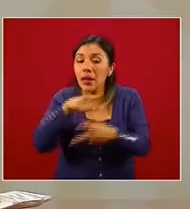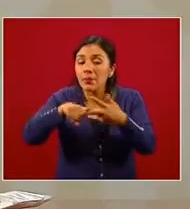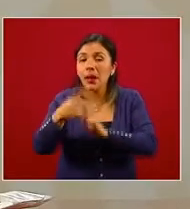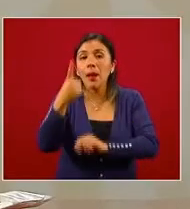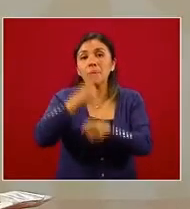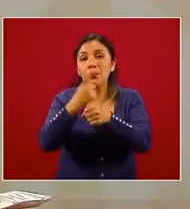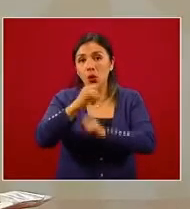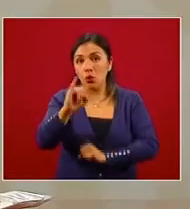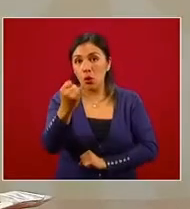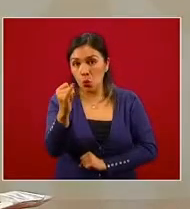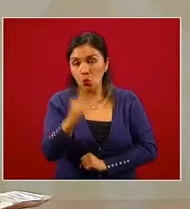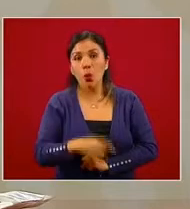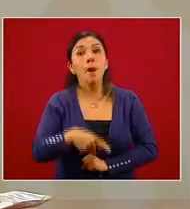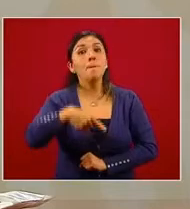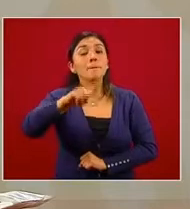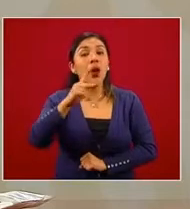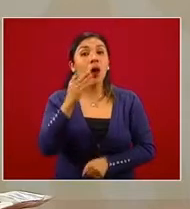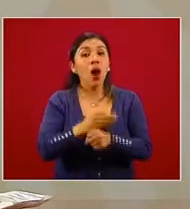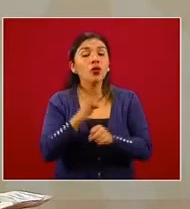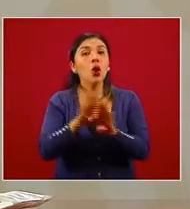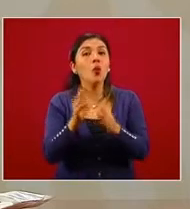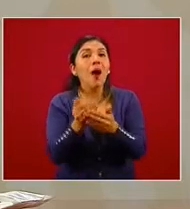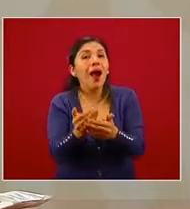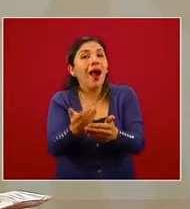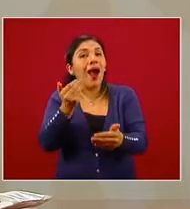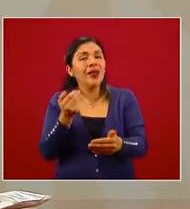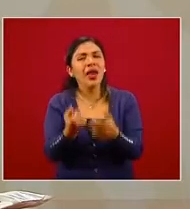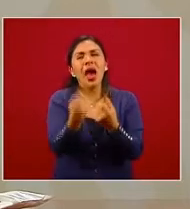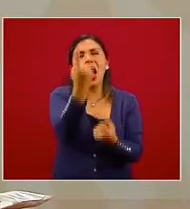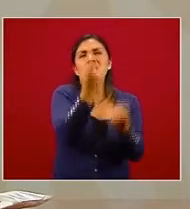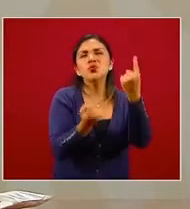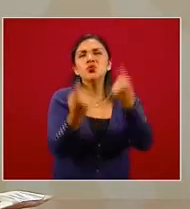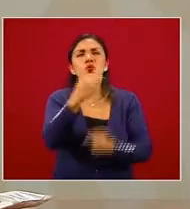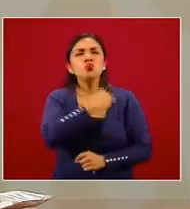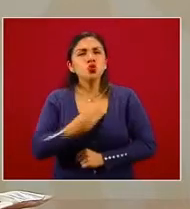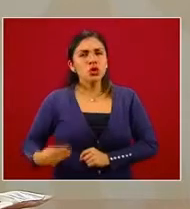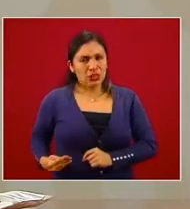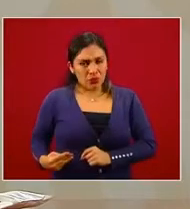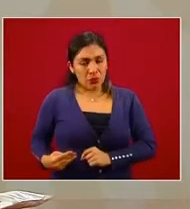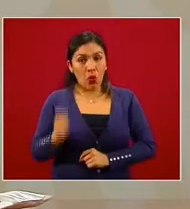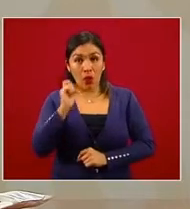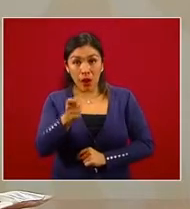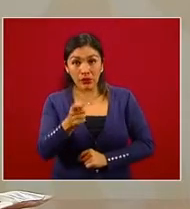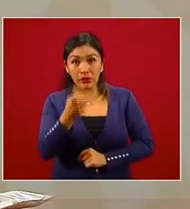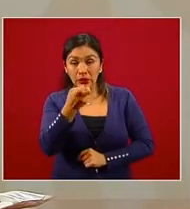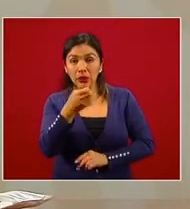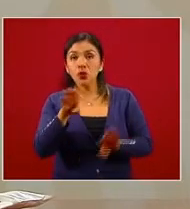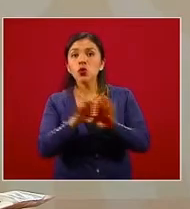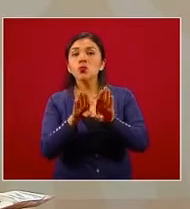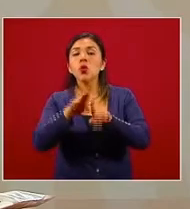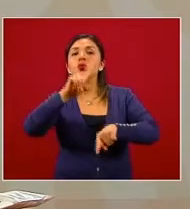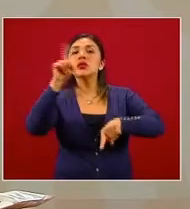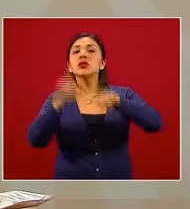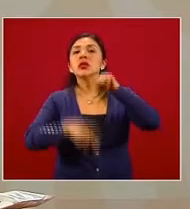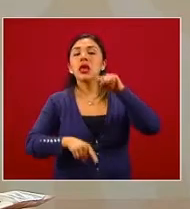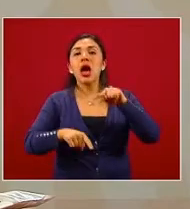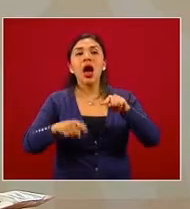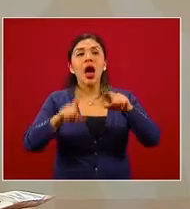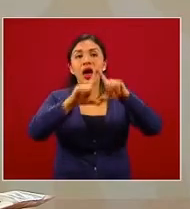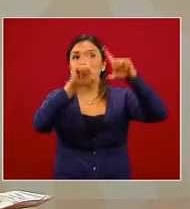It's ending on June 1st. And what they were talking about in this meeting was that for the municipalities of